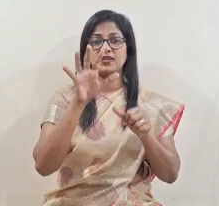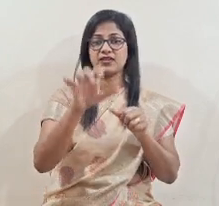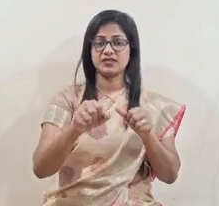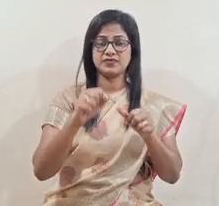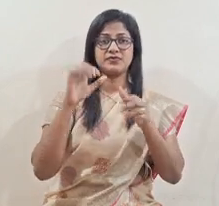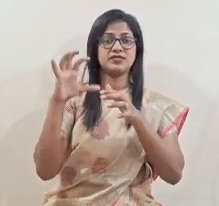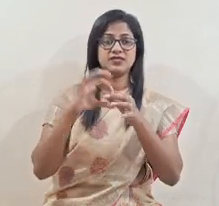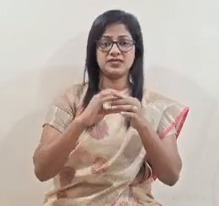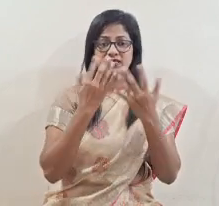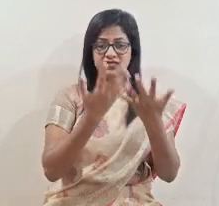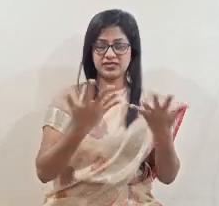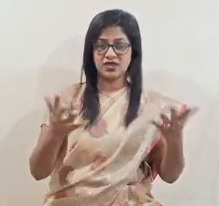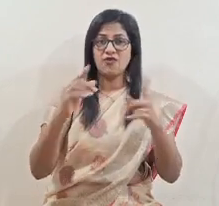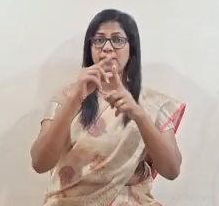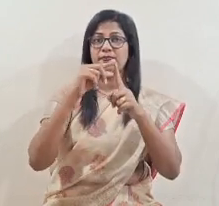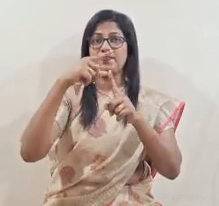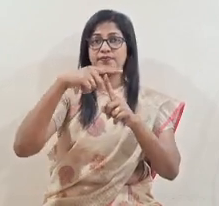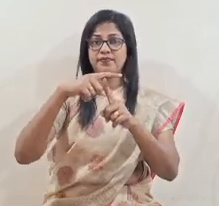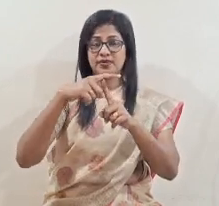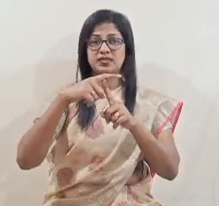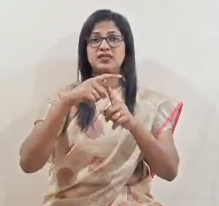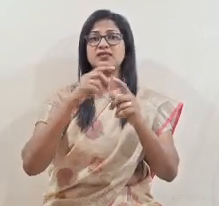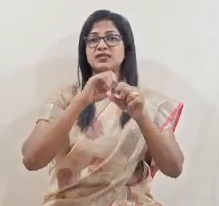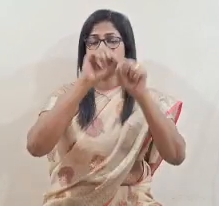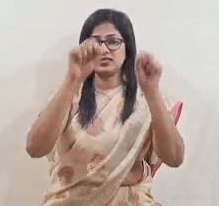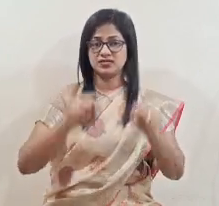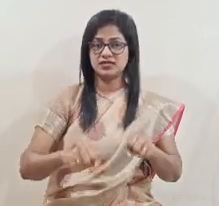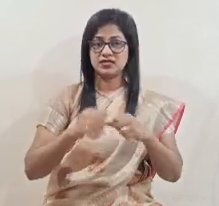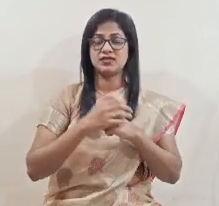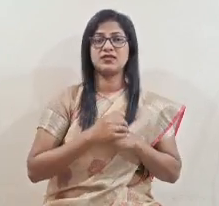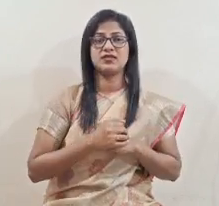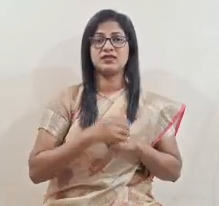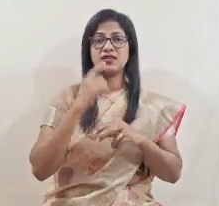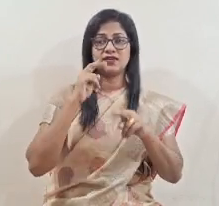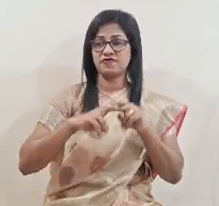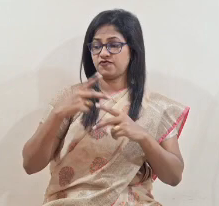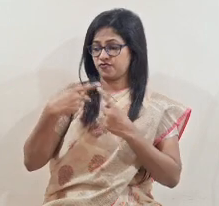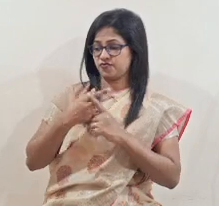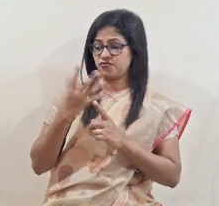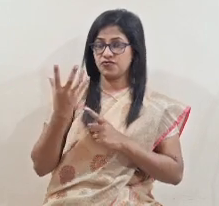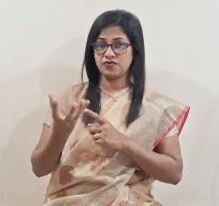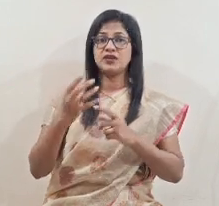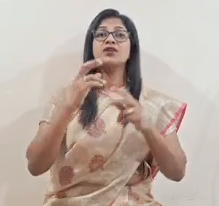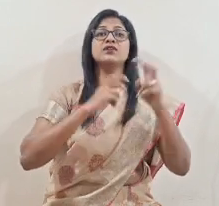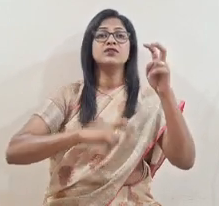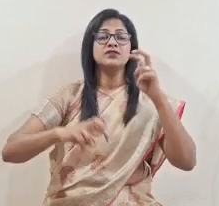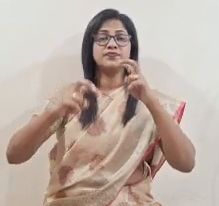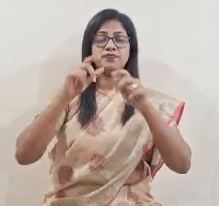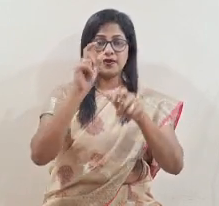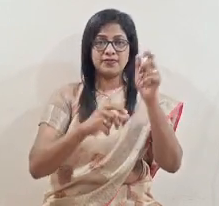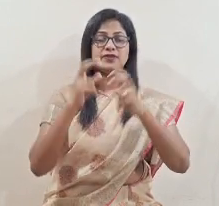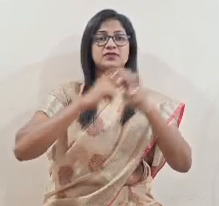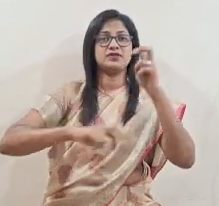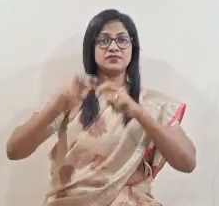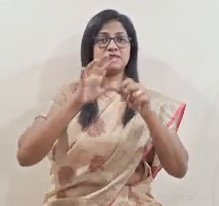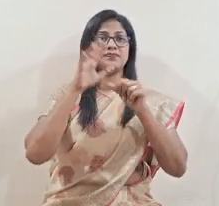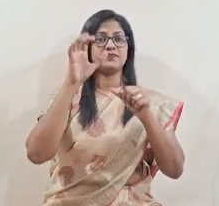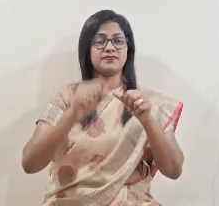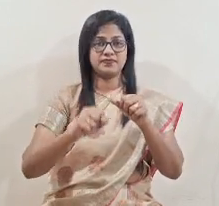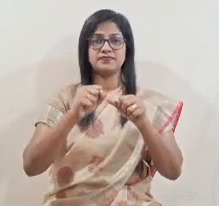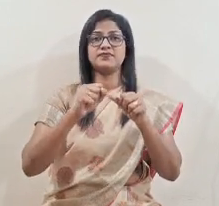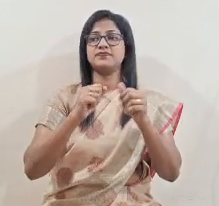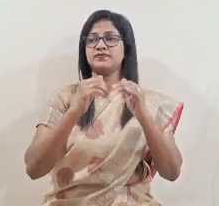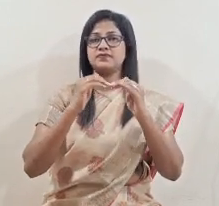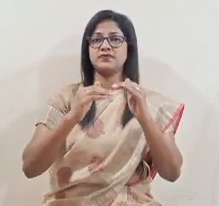of existing PT system. One such tool is PTAL, that is Public Transport Accessibility Levels. It was developed